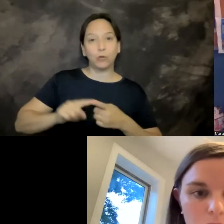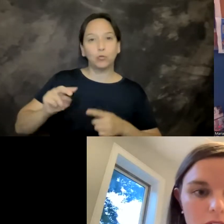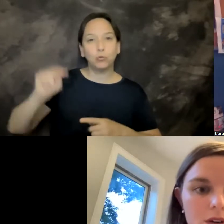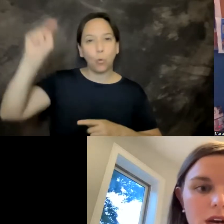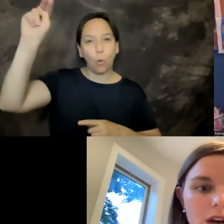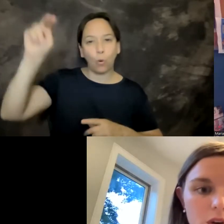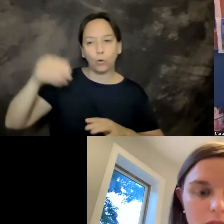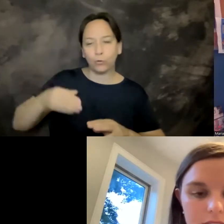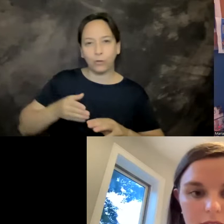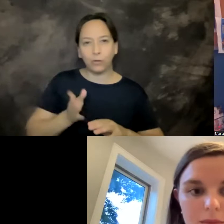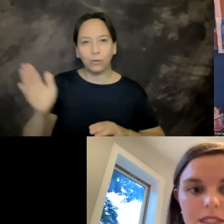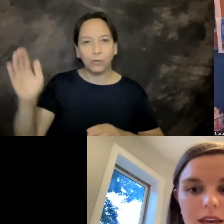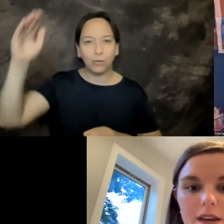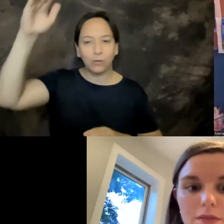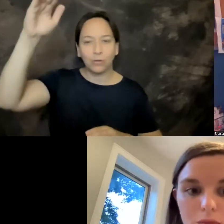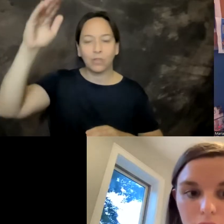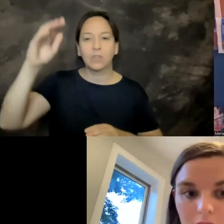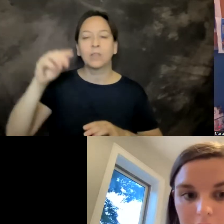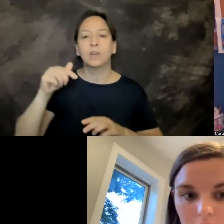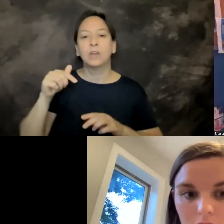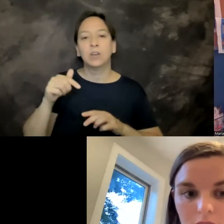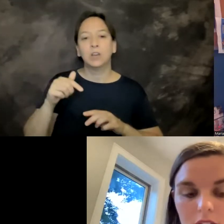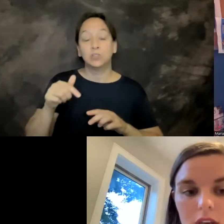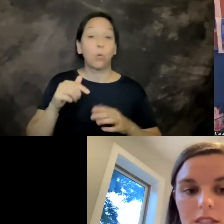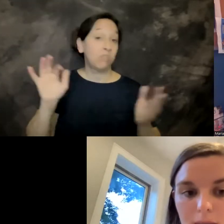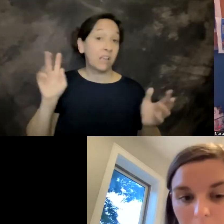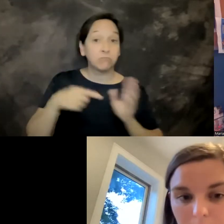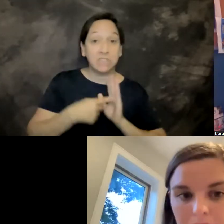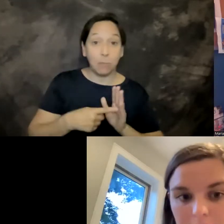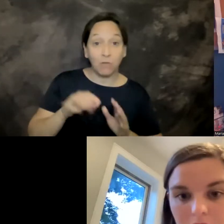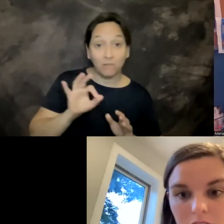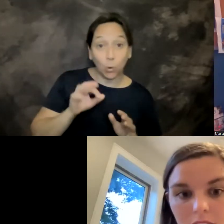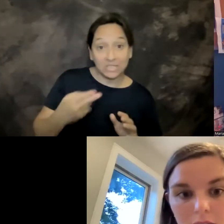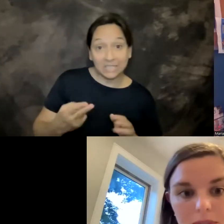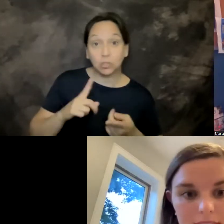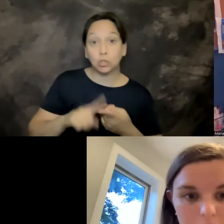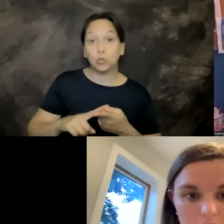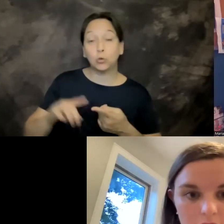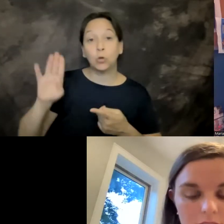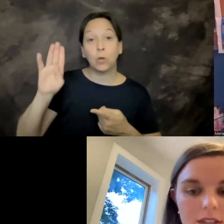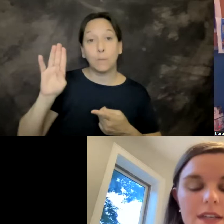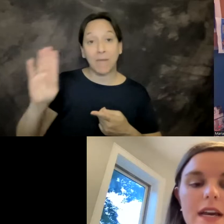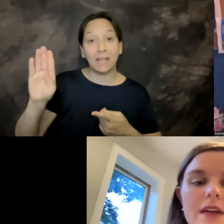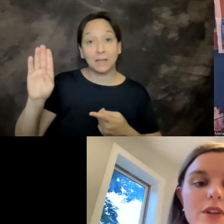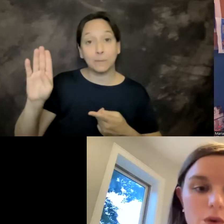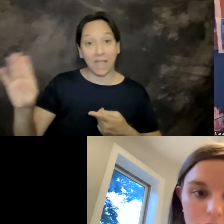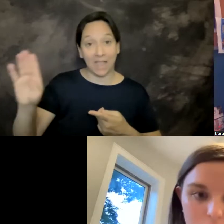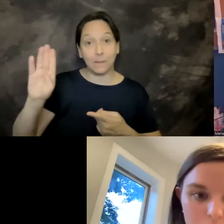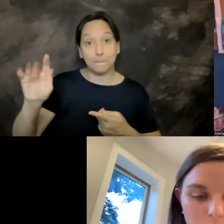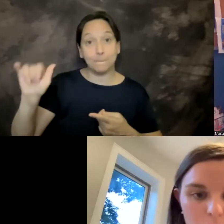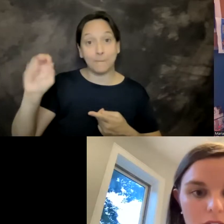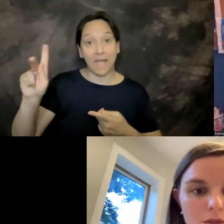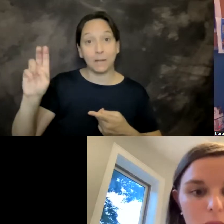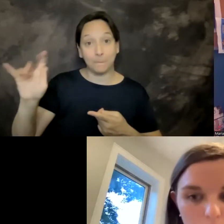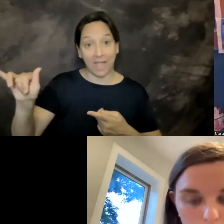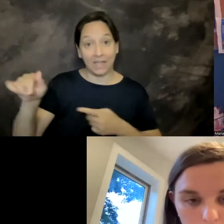will run, according to MBTA, from Forest Hills to Back Bay Station and Copley Center. And the northern loop